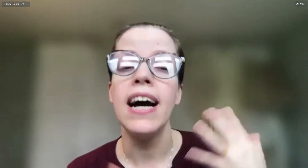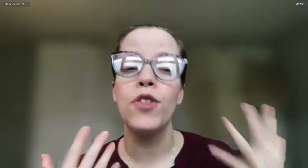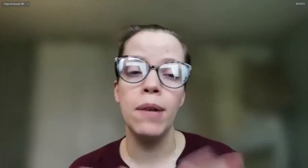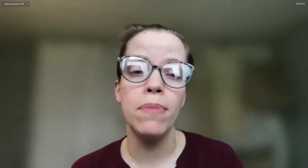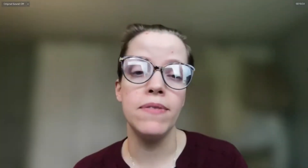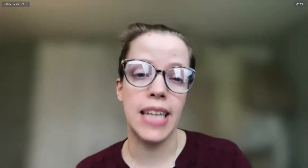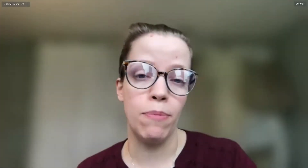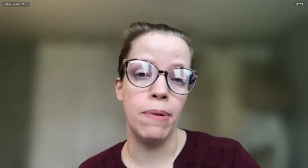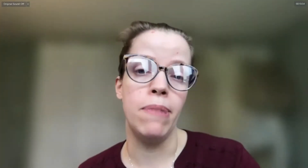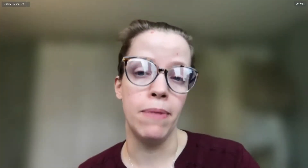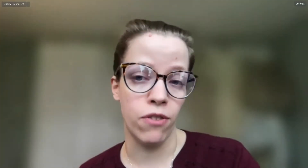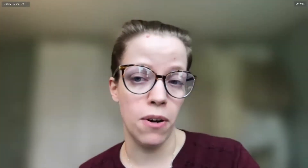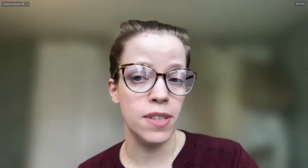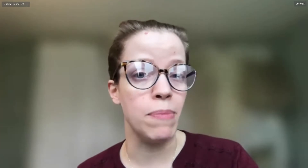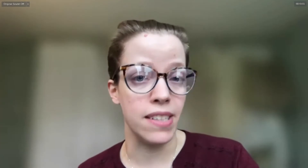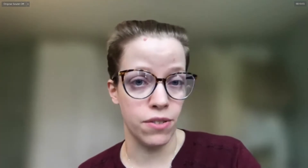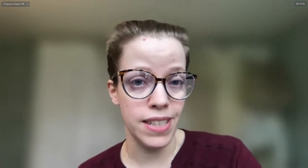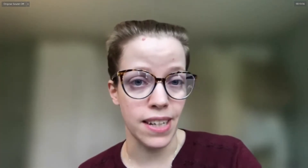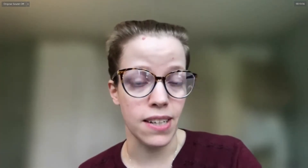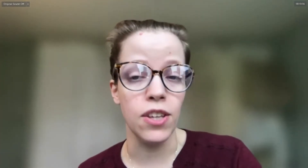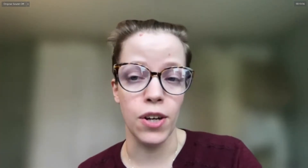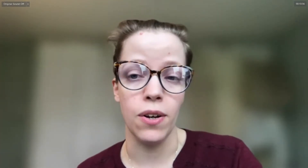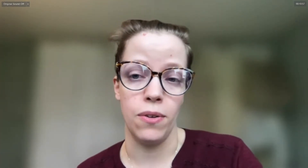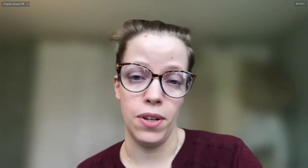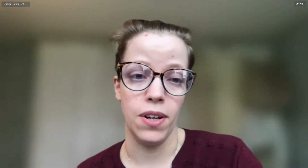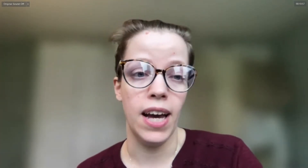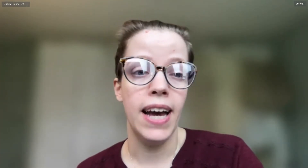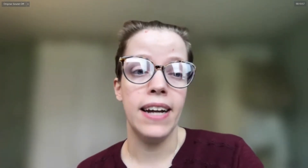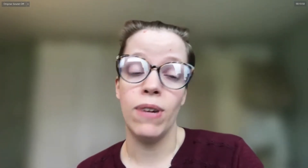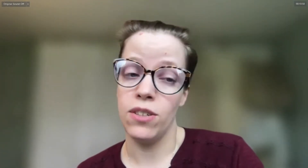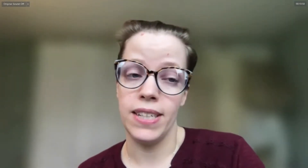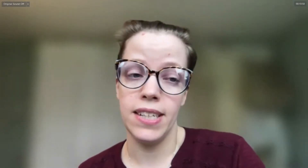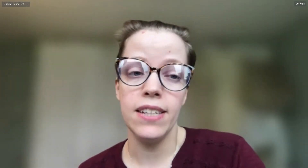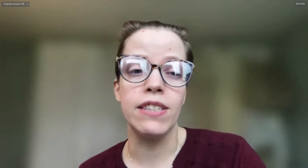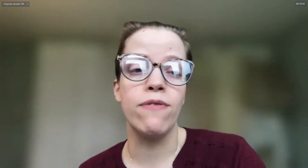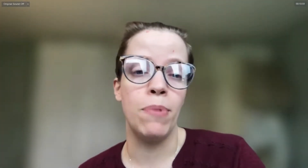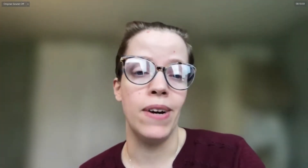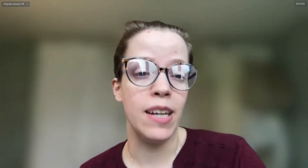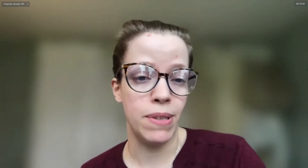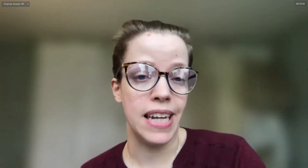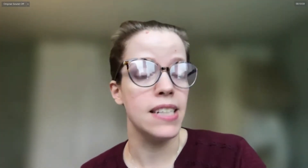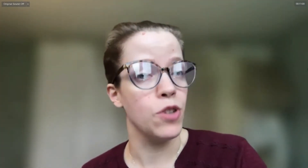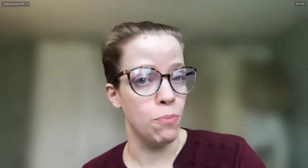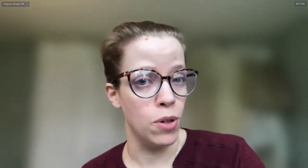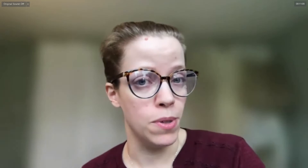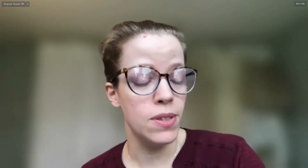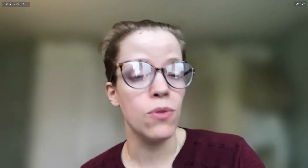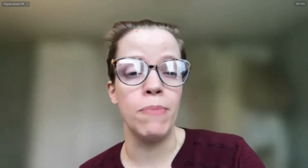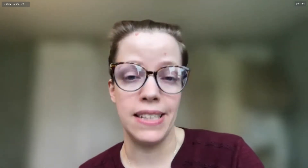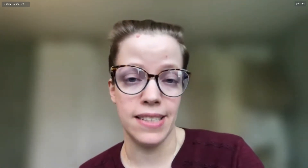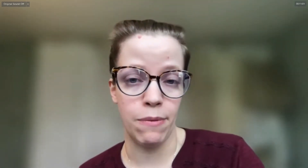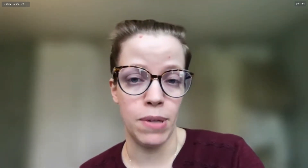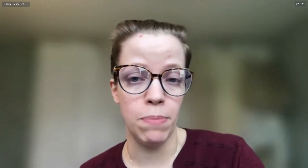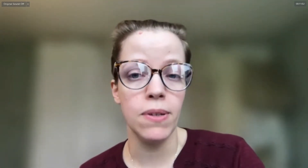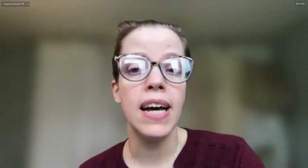said. The number of disabled people in public roles has been decreasing year on year. In 2020, just 5.8% of new appointments were